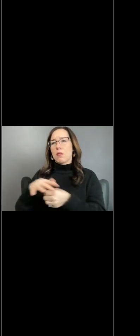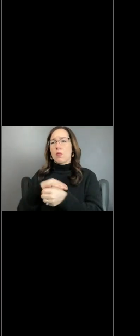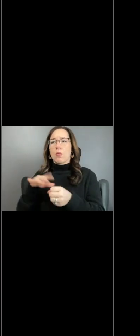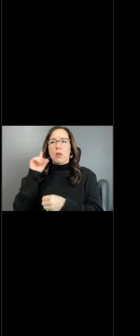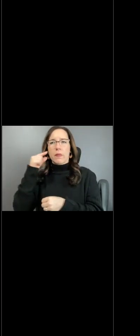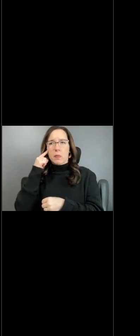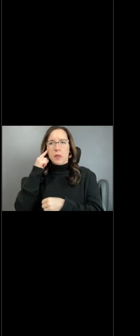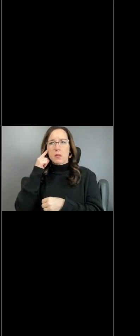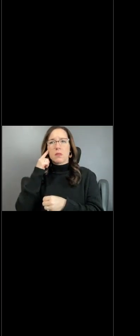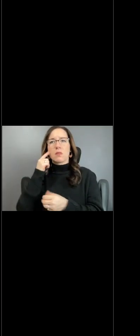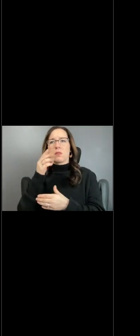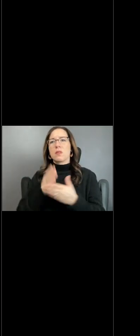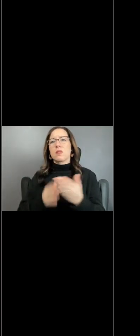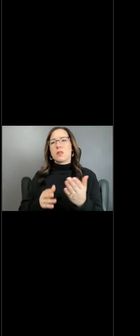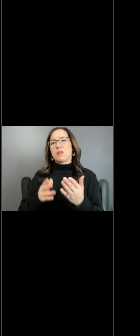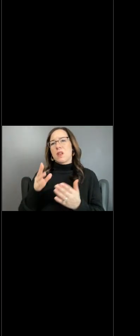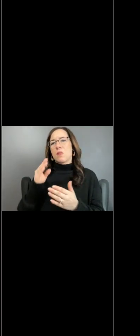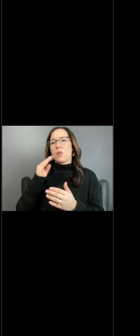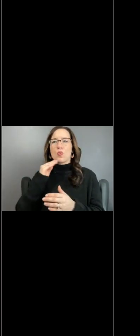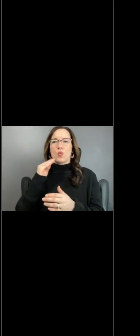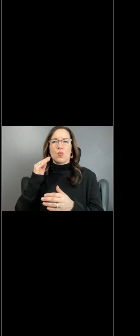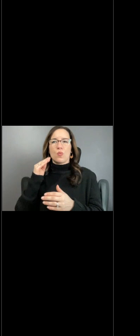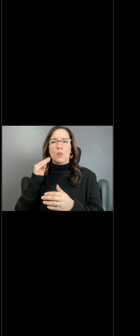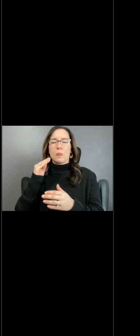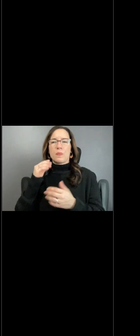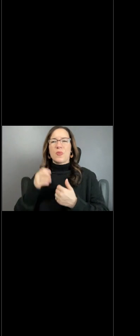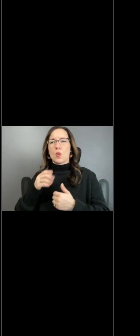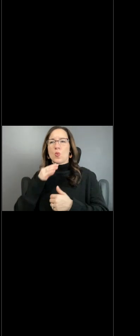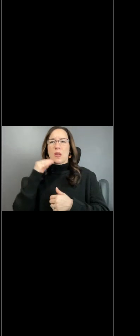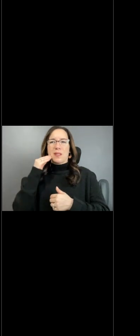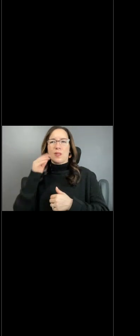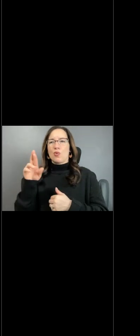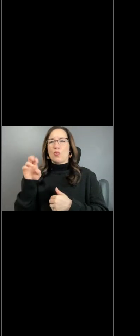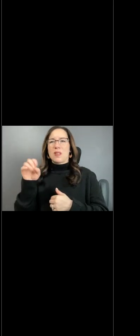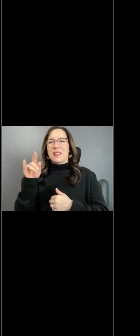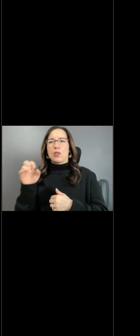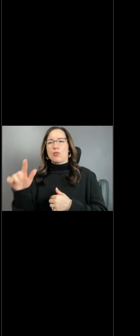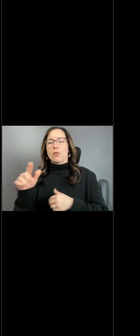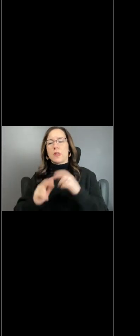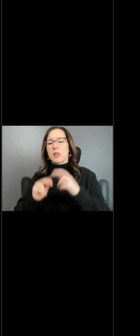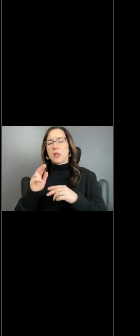local governments, and some residential facilities.